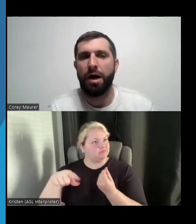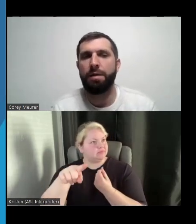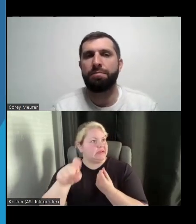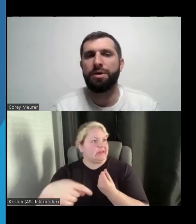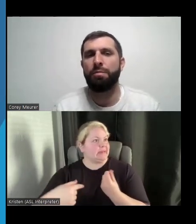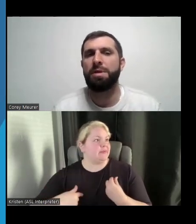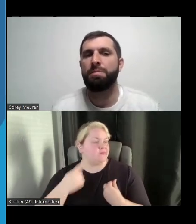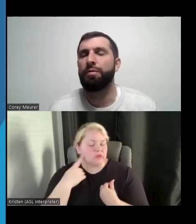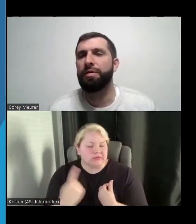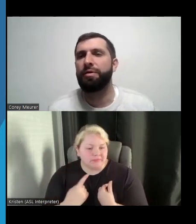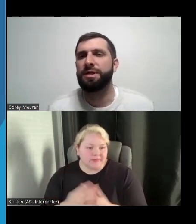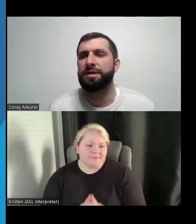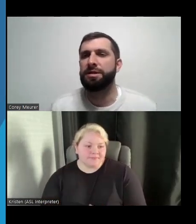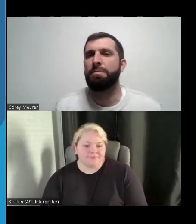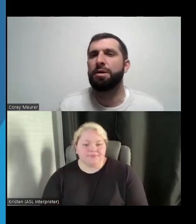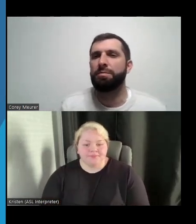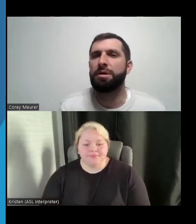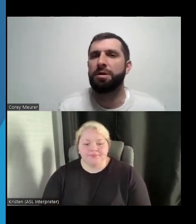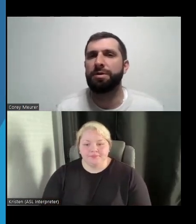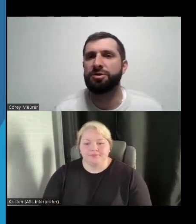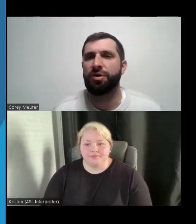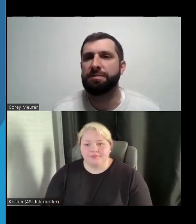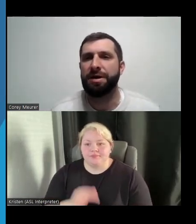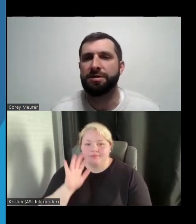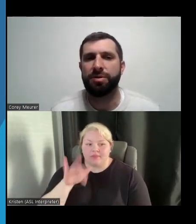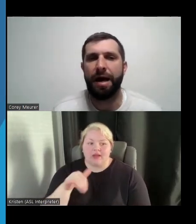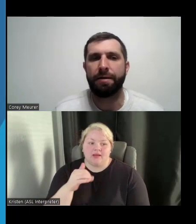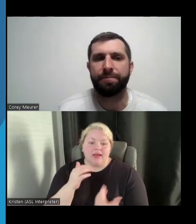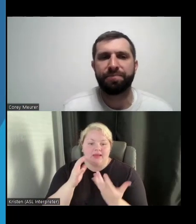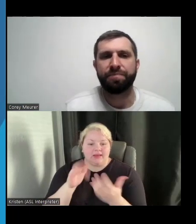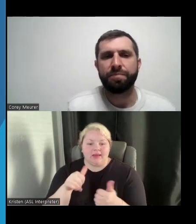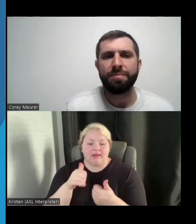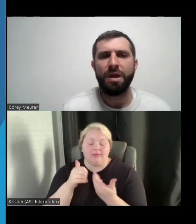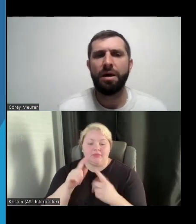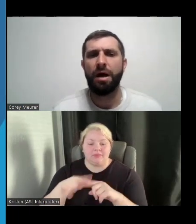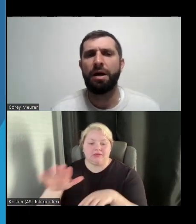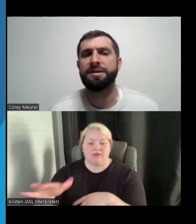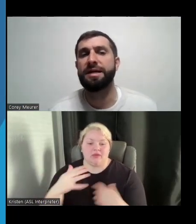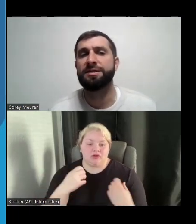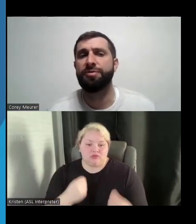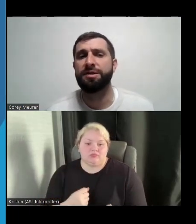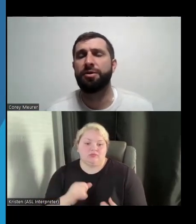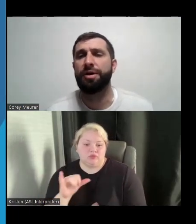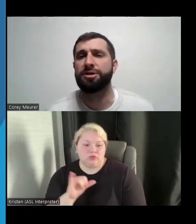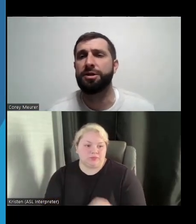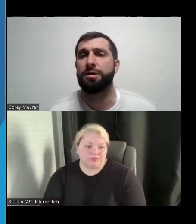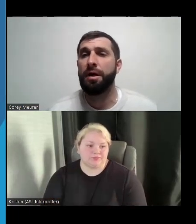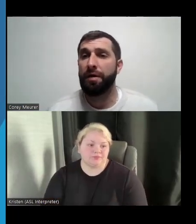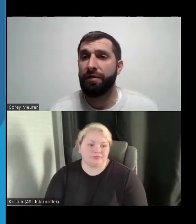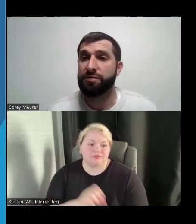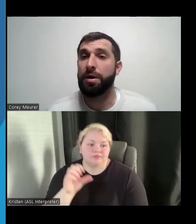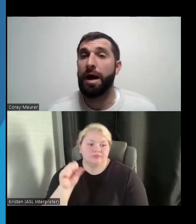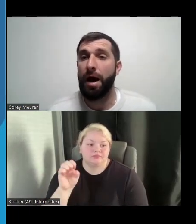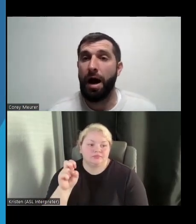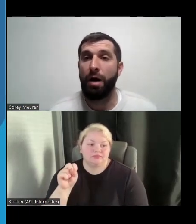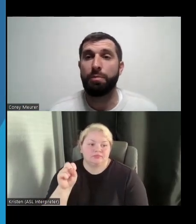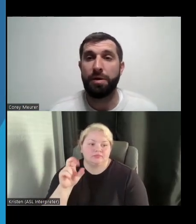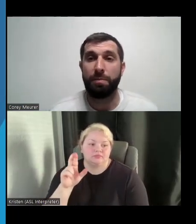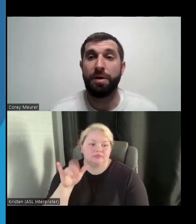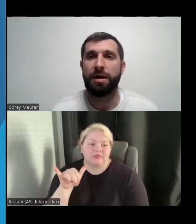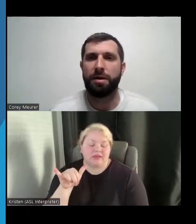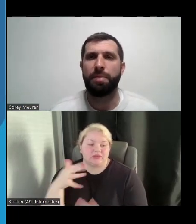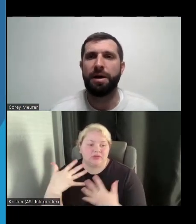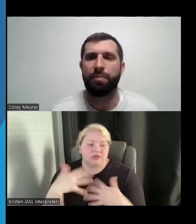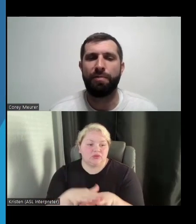of meet both of those things in the middle and be a little bit strength-based with that? In sensory integration, this one I'll